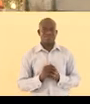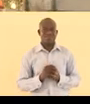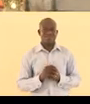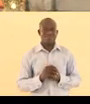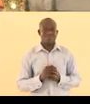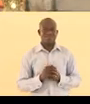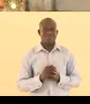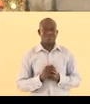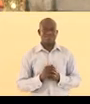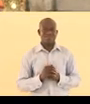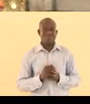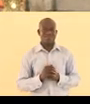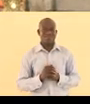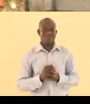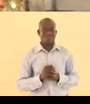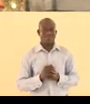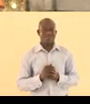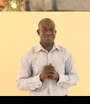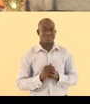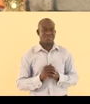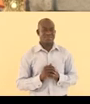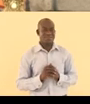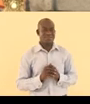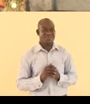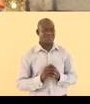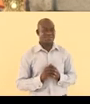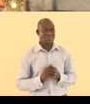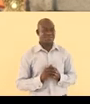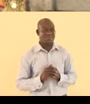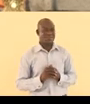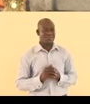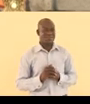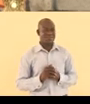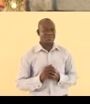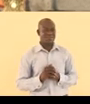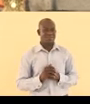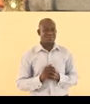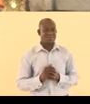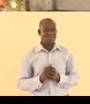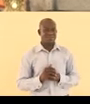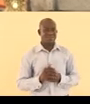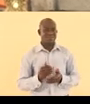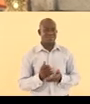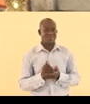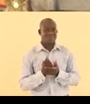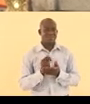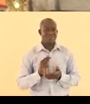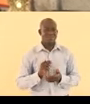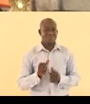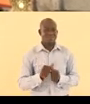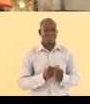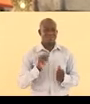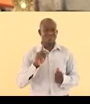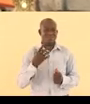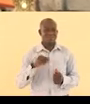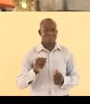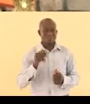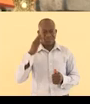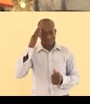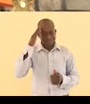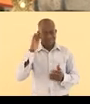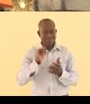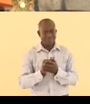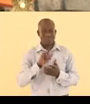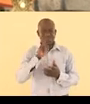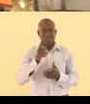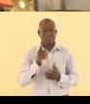his death and resurrection, that truth crucified will rise again. Help each one of us to